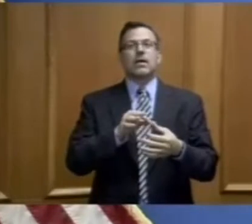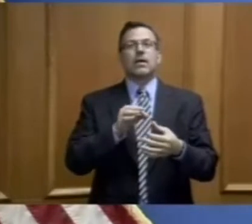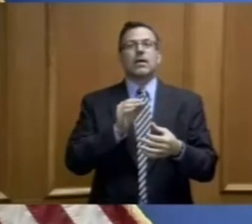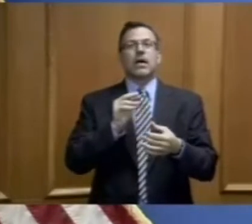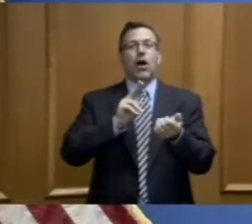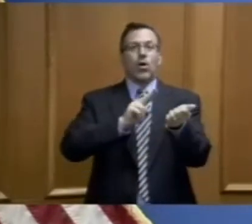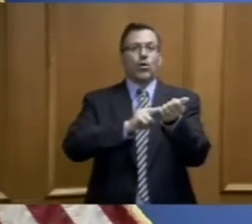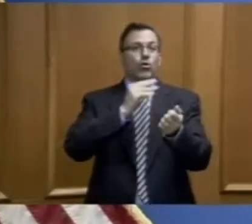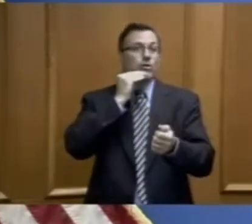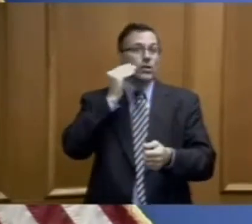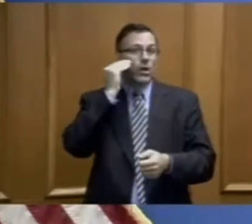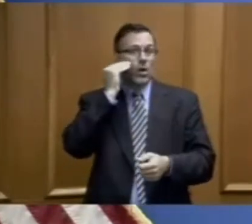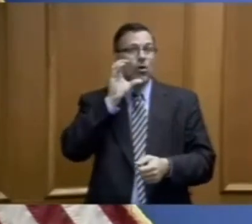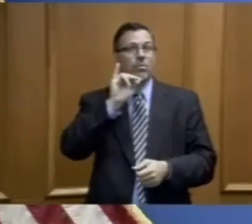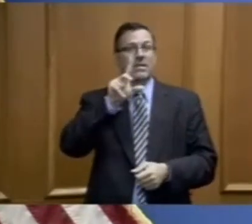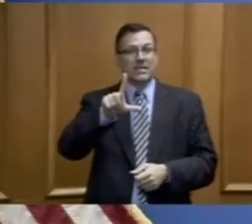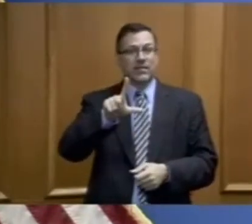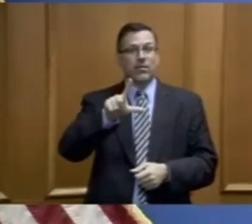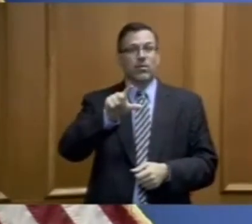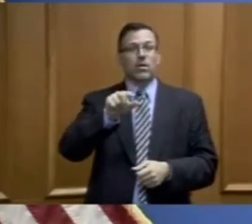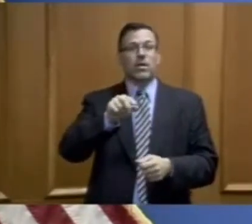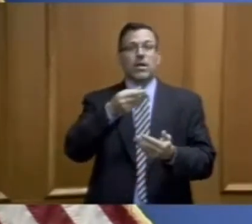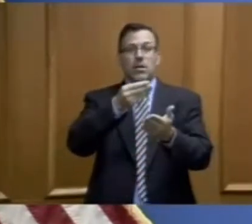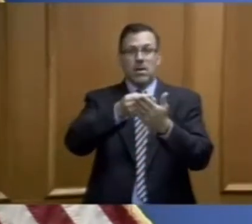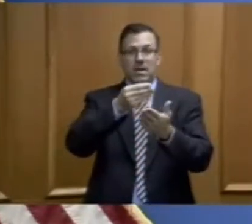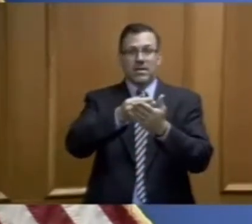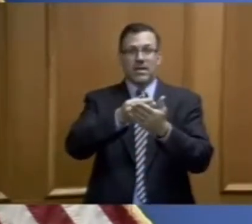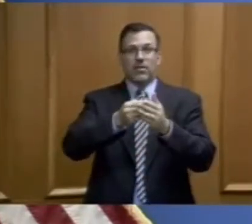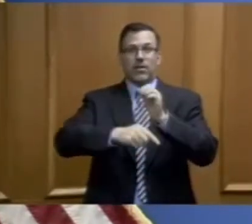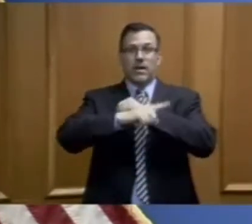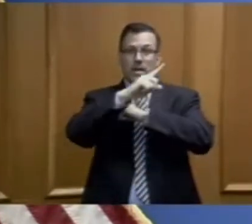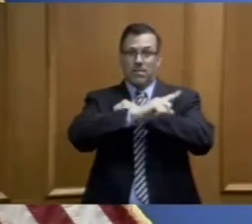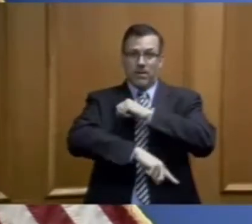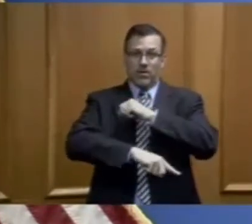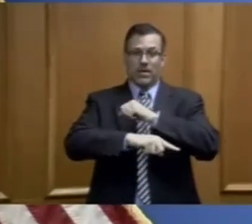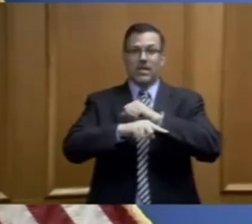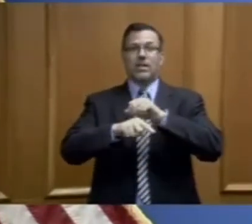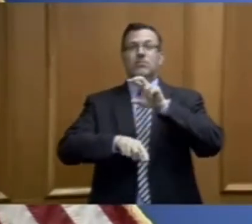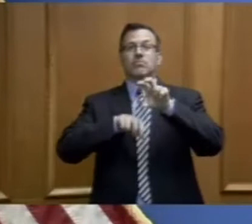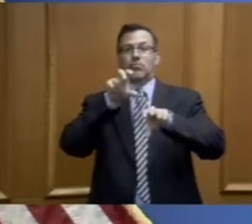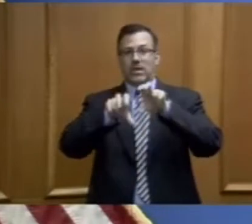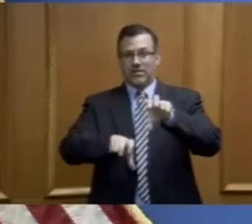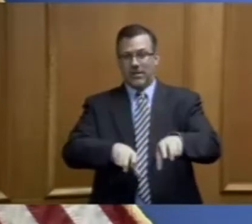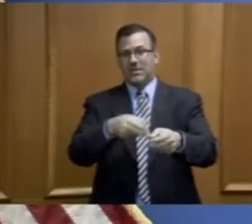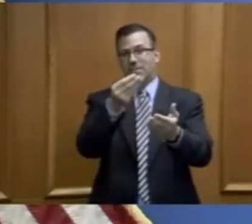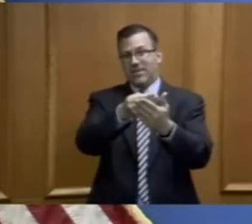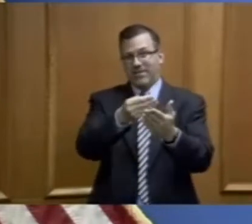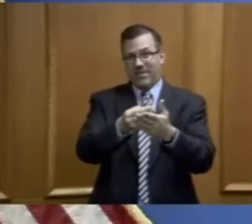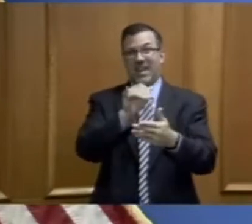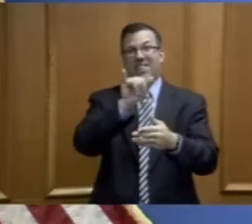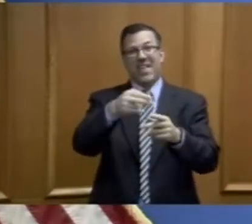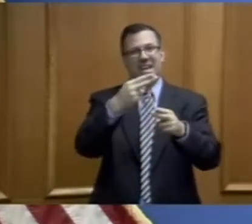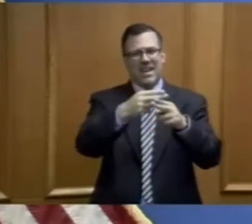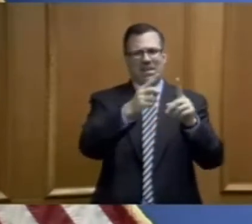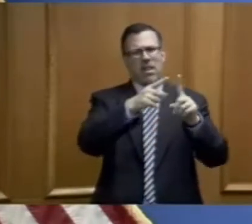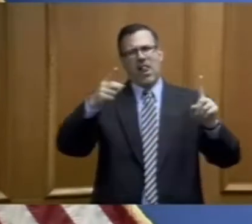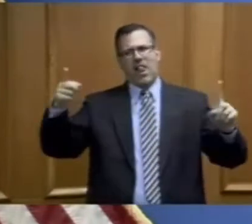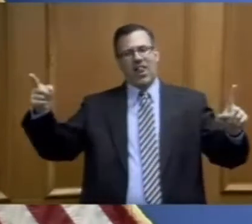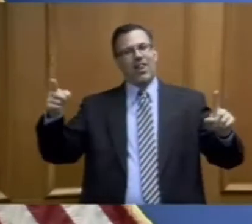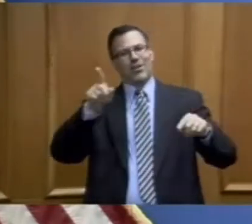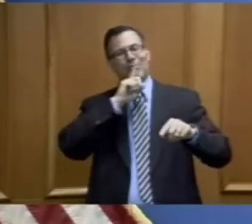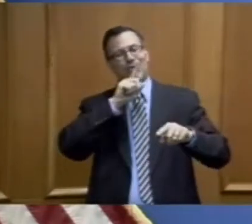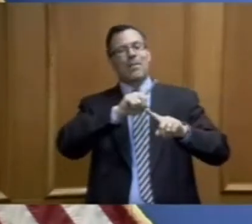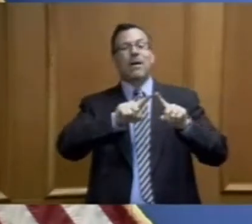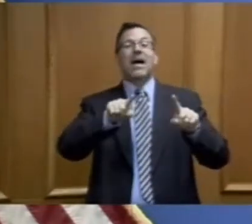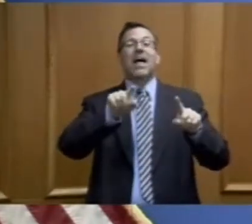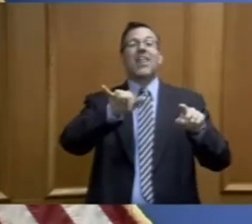our Nursing Home Civil Monetary Penalty Reinvestment Fund. It's a really long name, but it's a fund